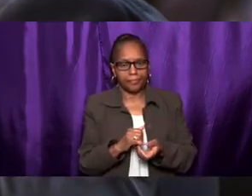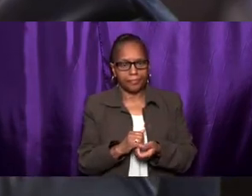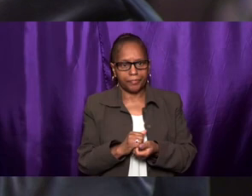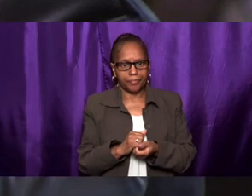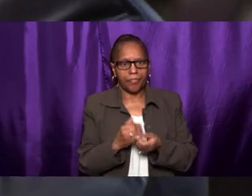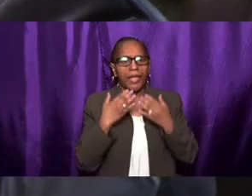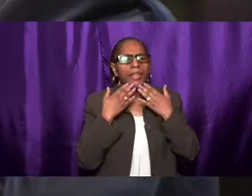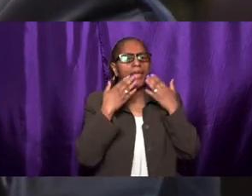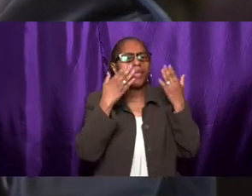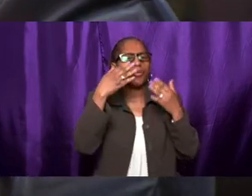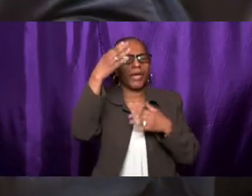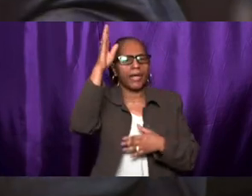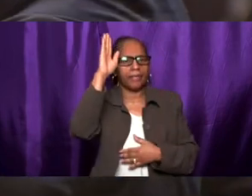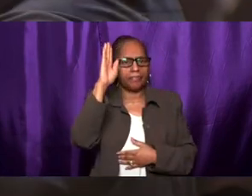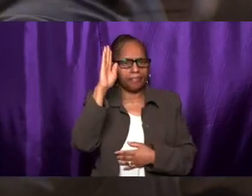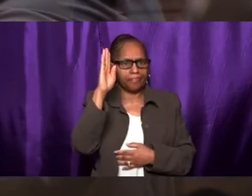Thank you, God,